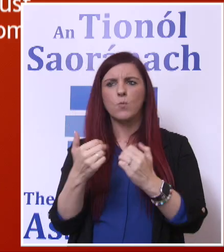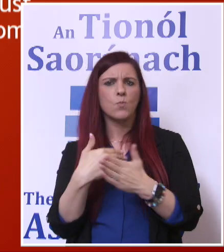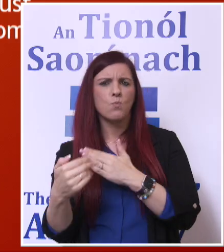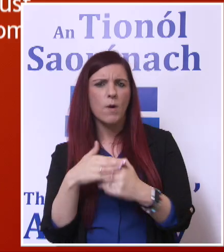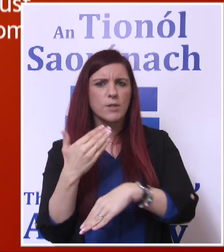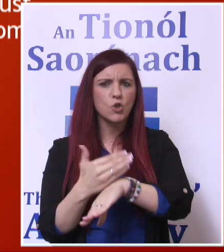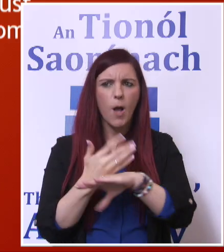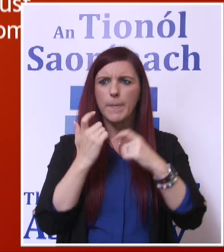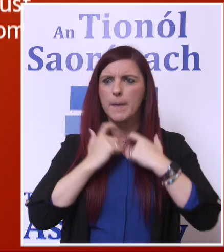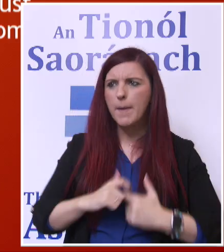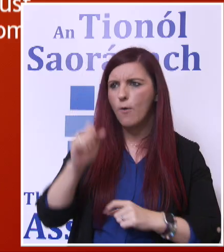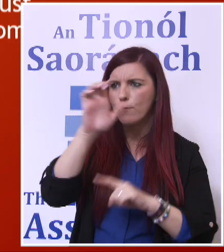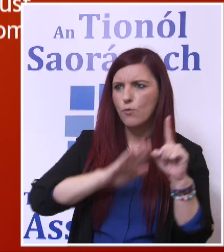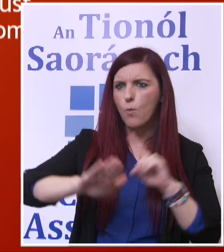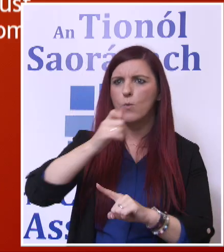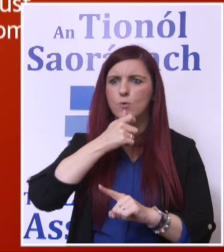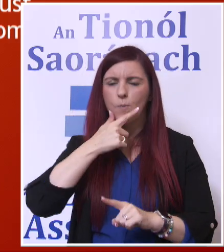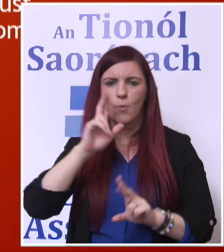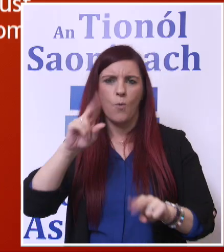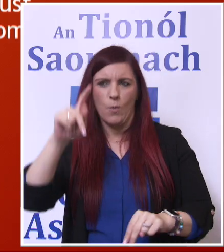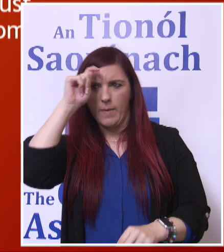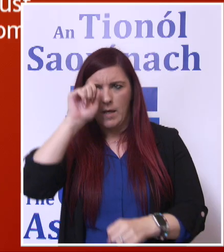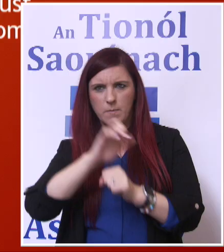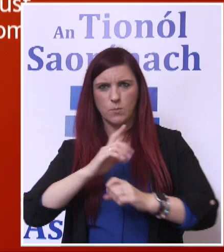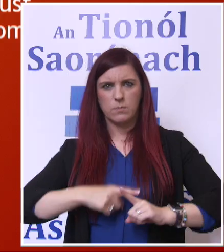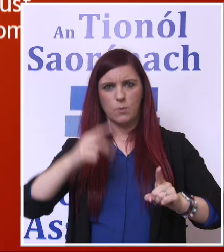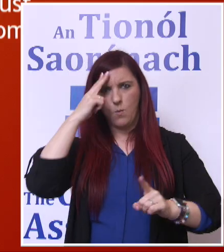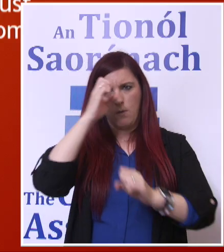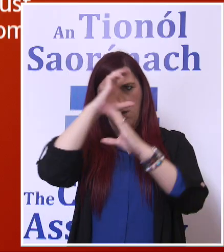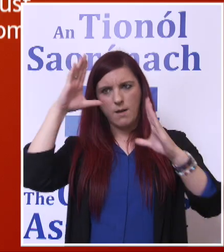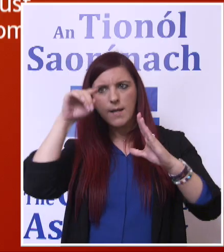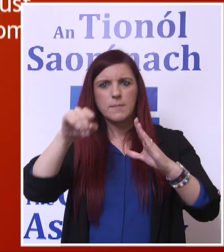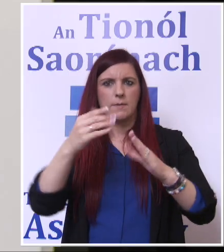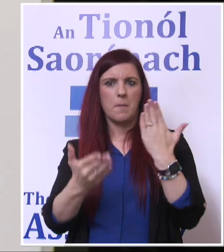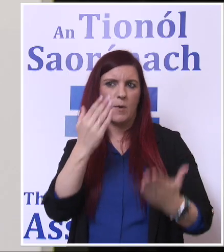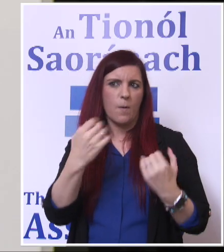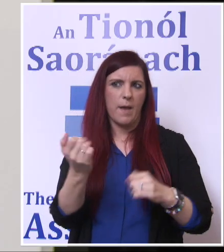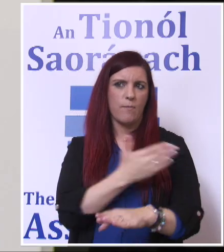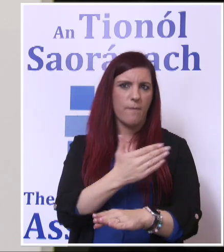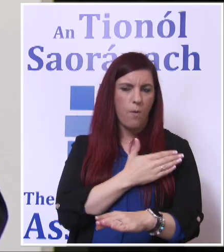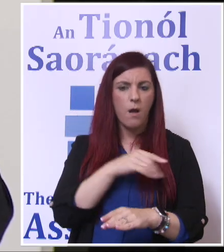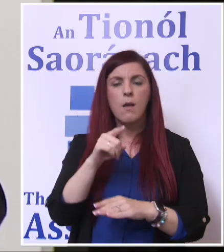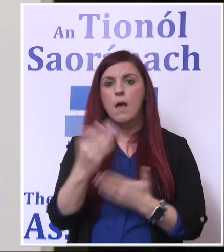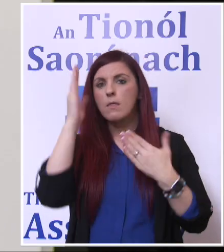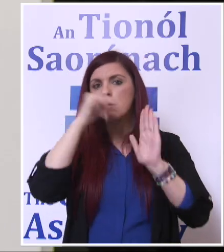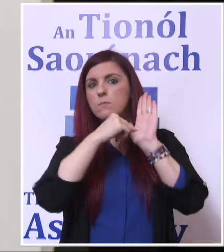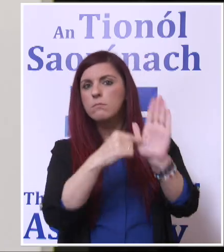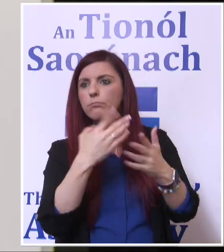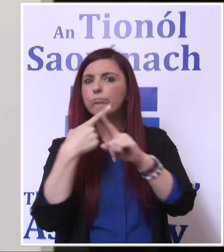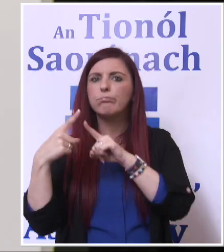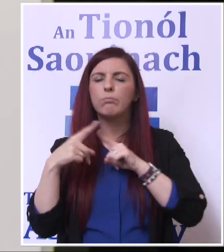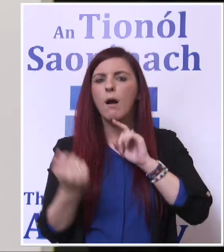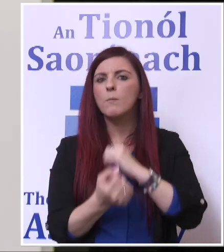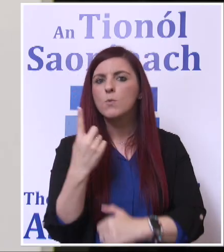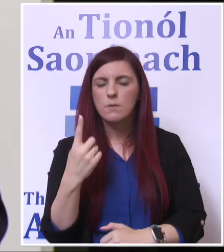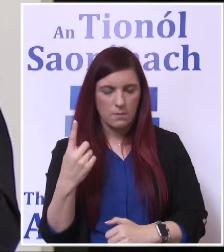put a mayor over the whole of Dublin. You're really looking at an entirely new concept compared to what we already have. This presents a number of opportunities.